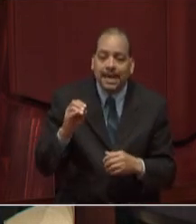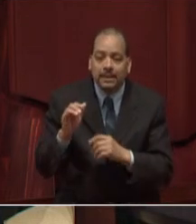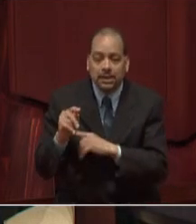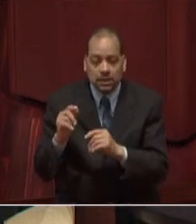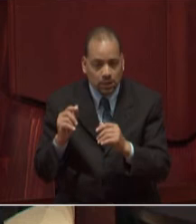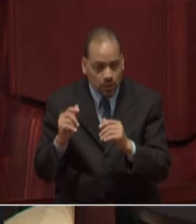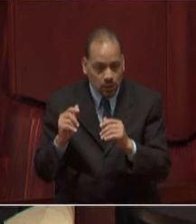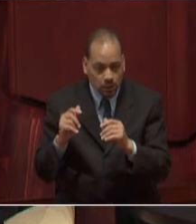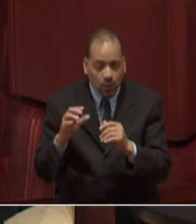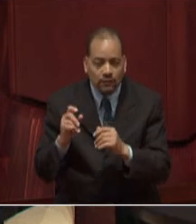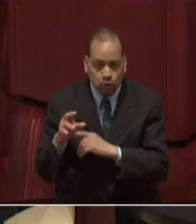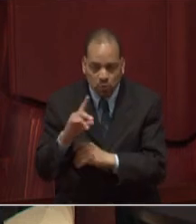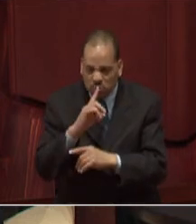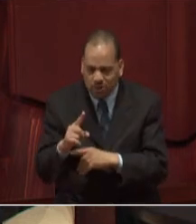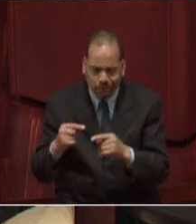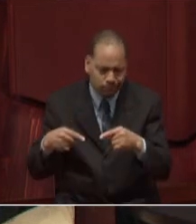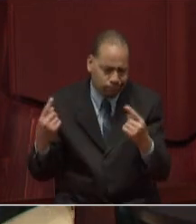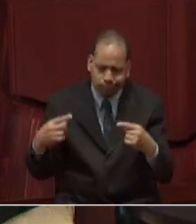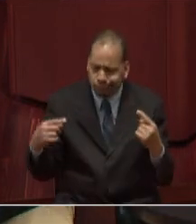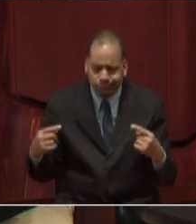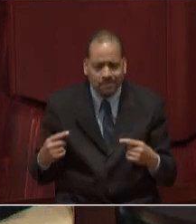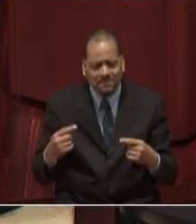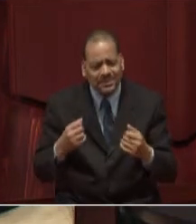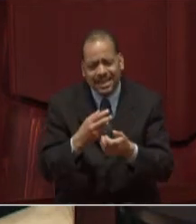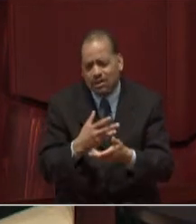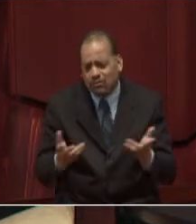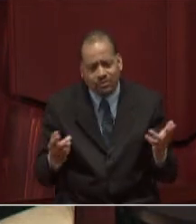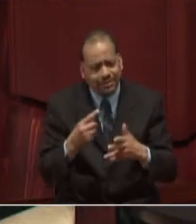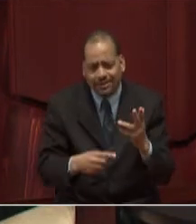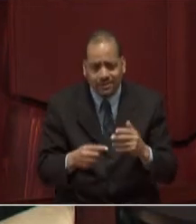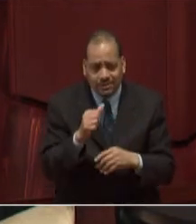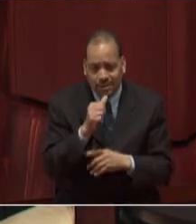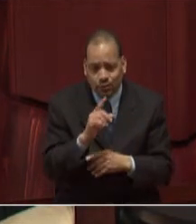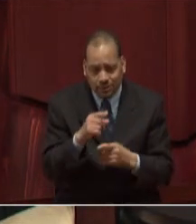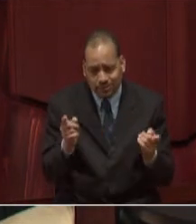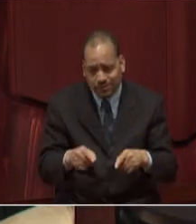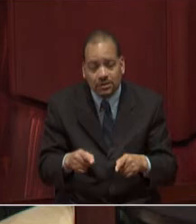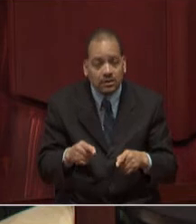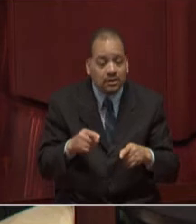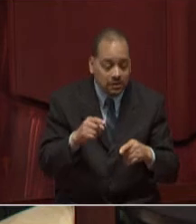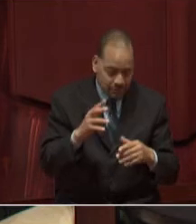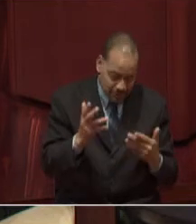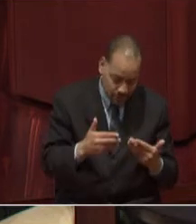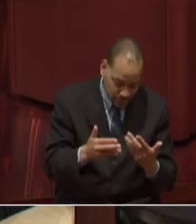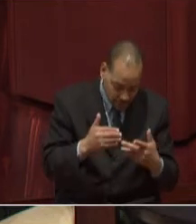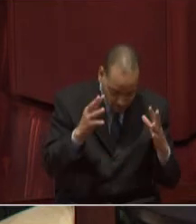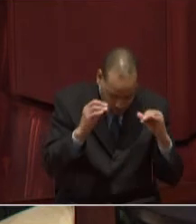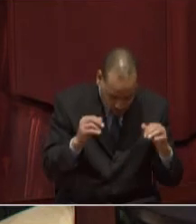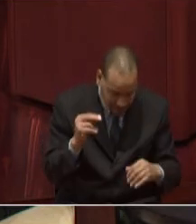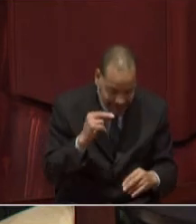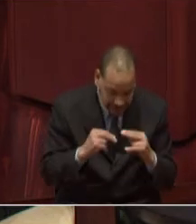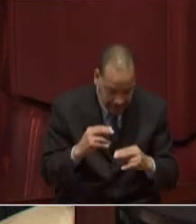sharply disagreed on just about everything. But President Nixon, and Reagan wanted